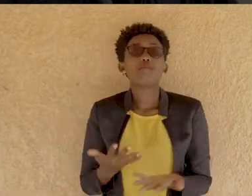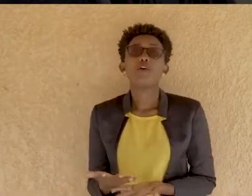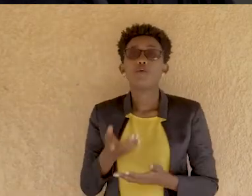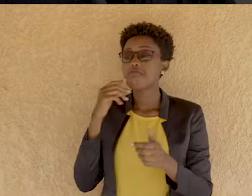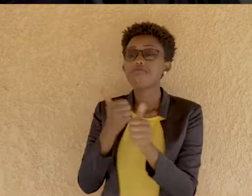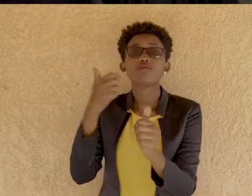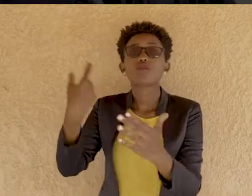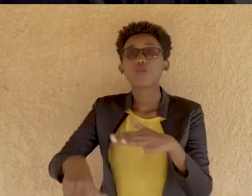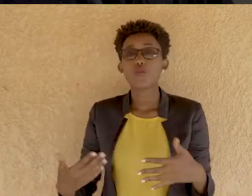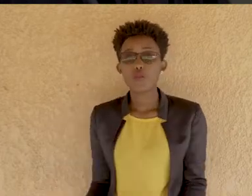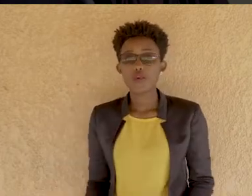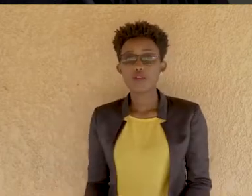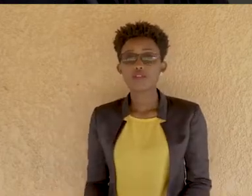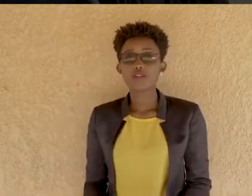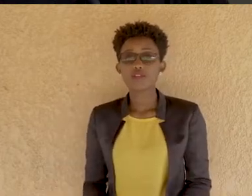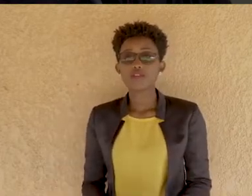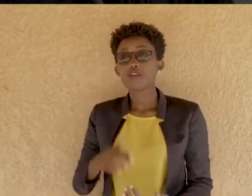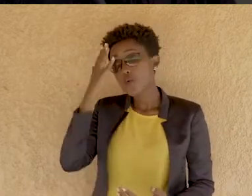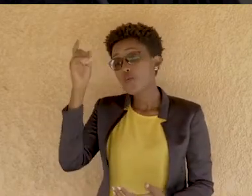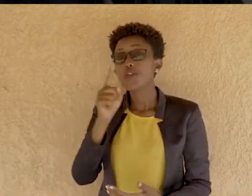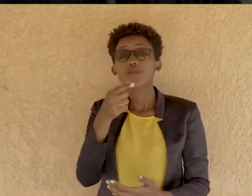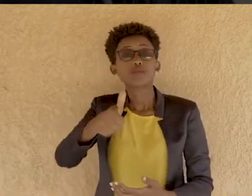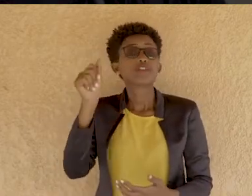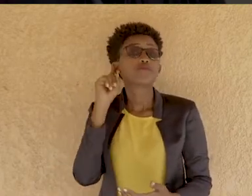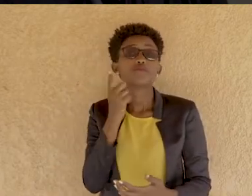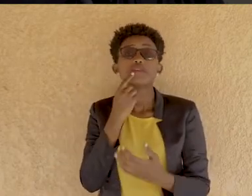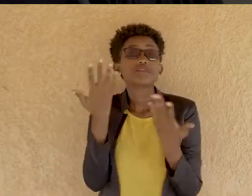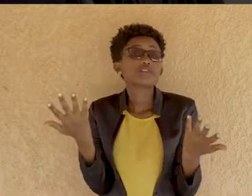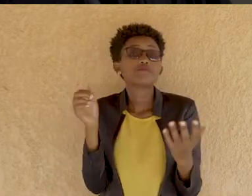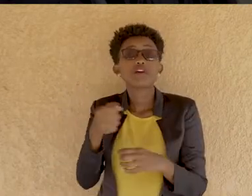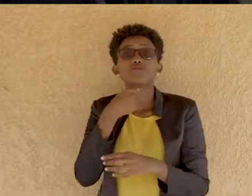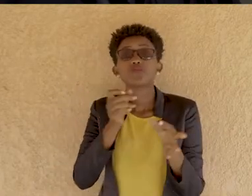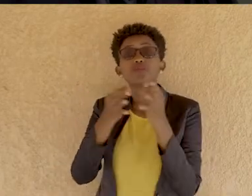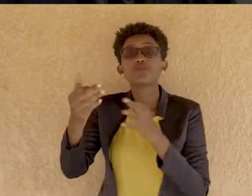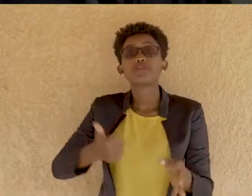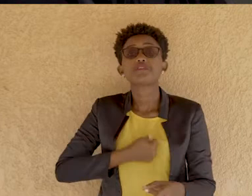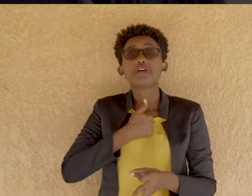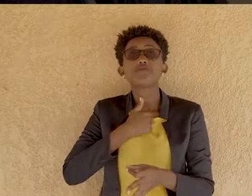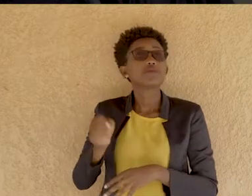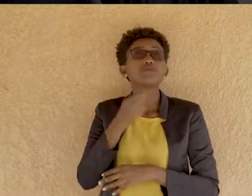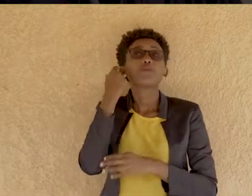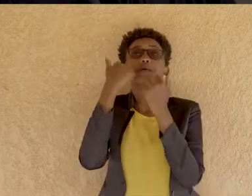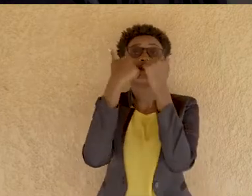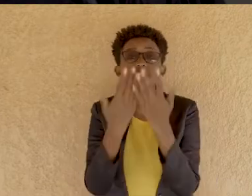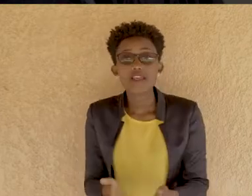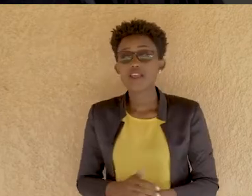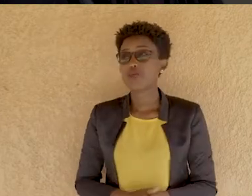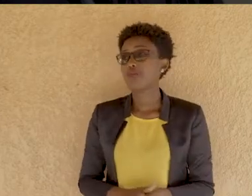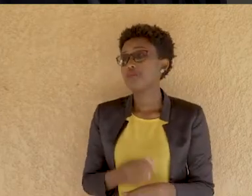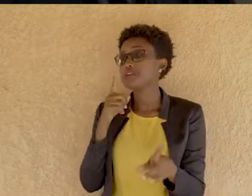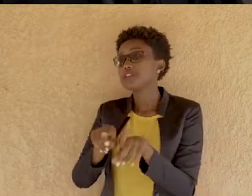what was going on, and the court couldn't understand him either. It was clear that he was deprived of his rights, which is entitled